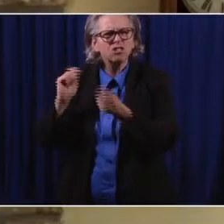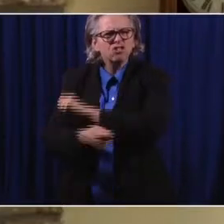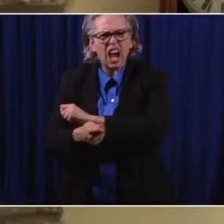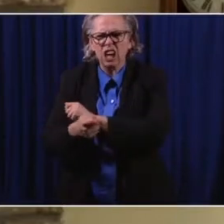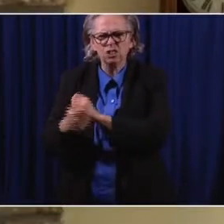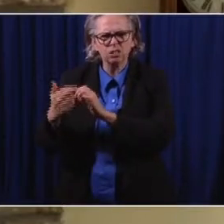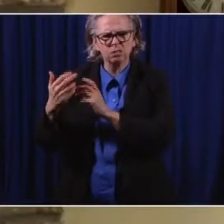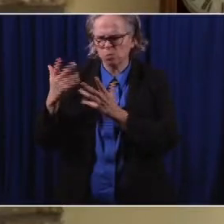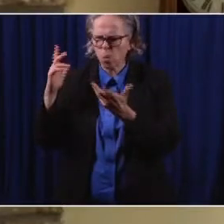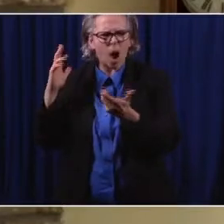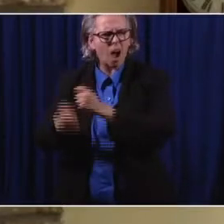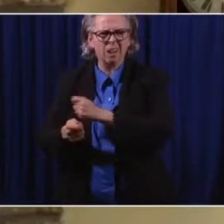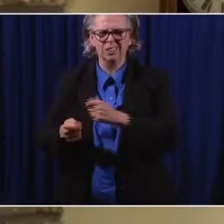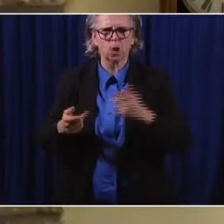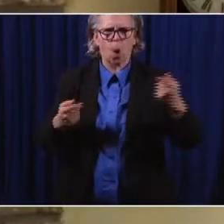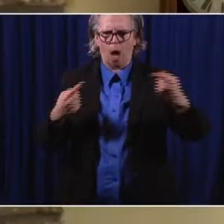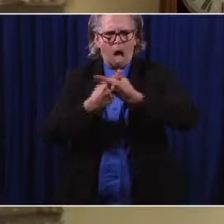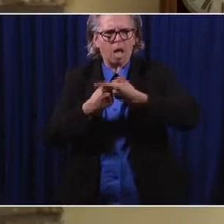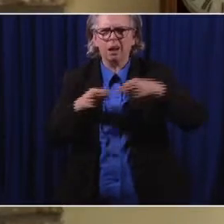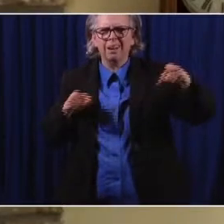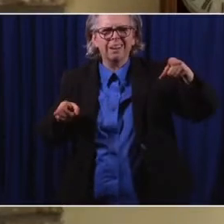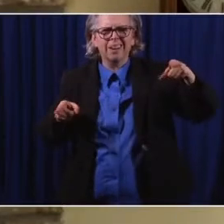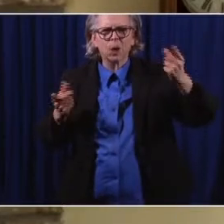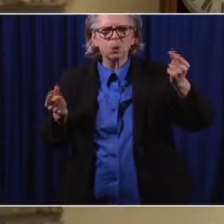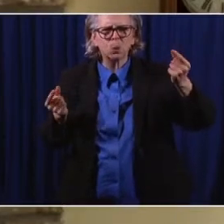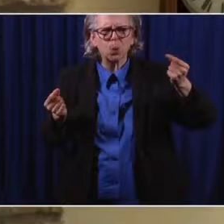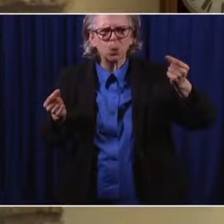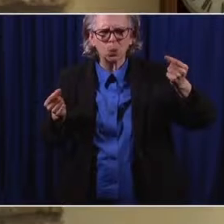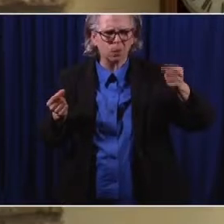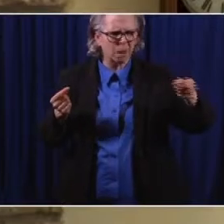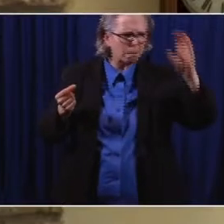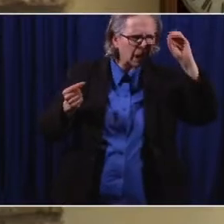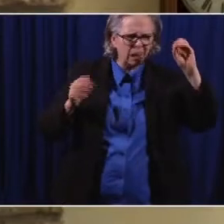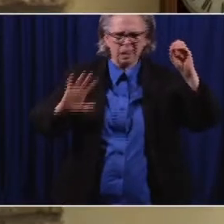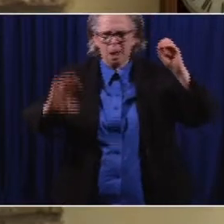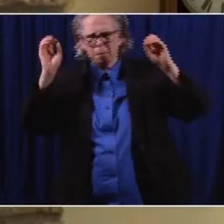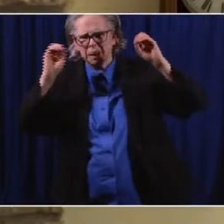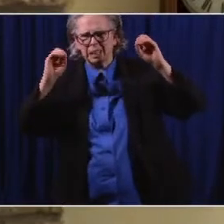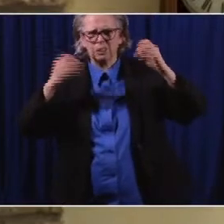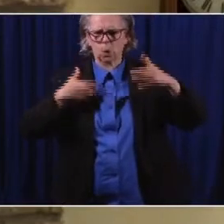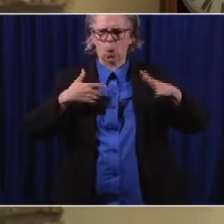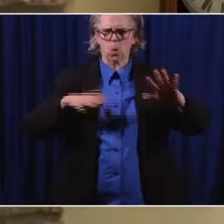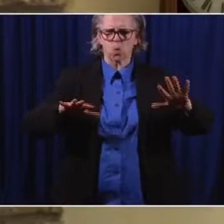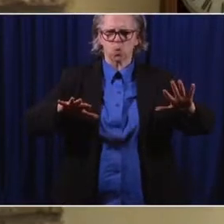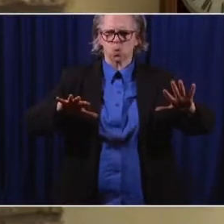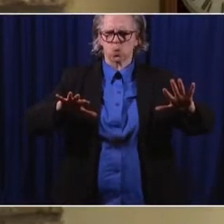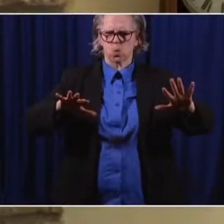things. Want to keep our economy going, want to protect our small business, but at the same time,